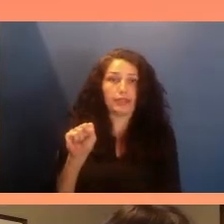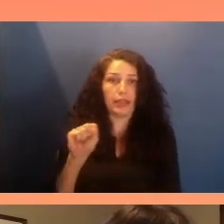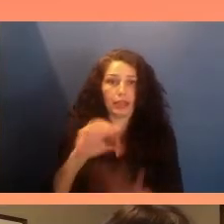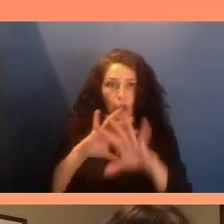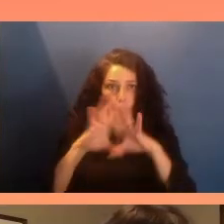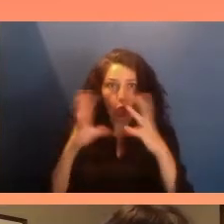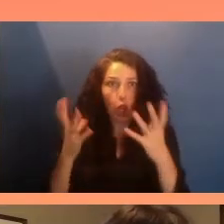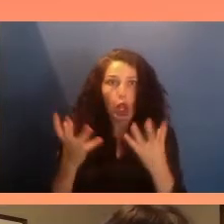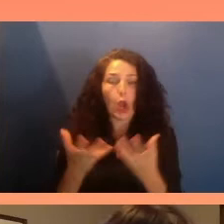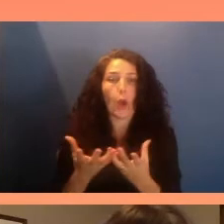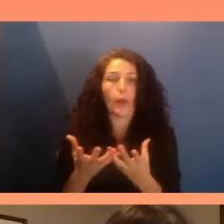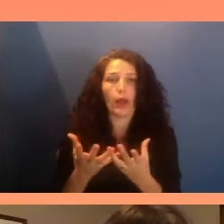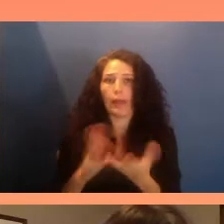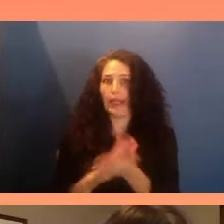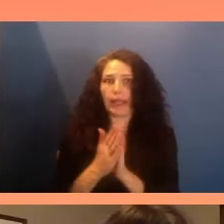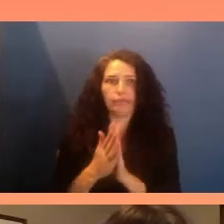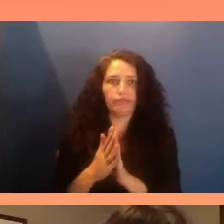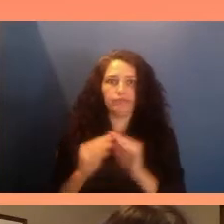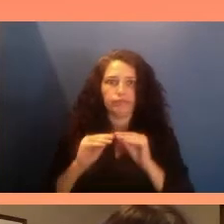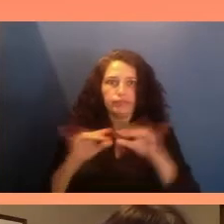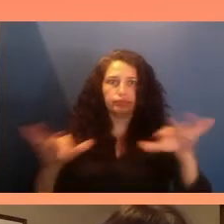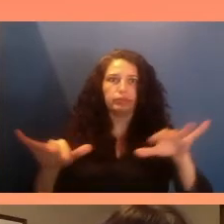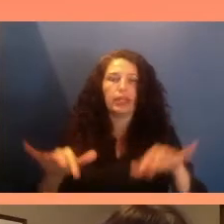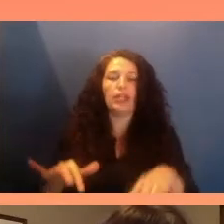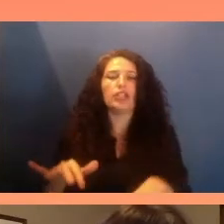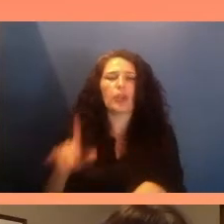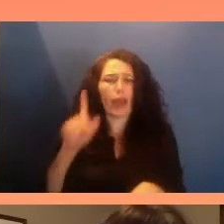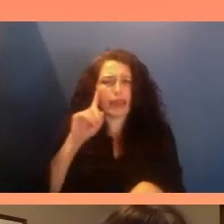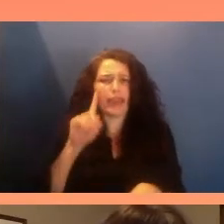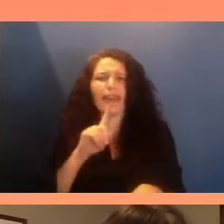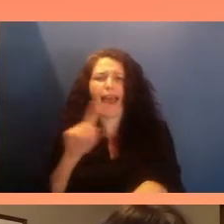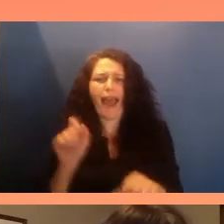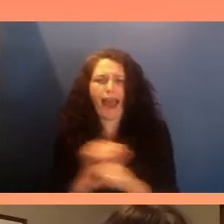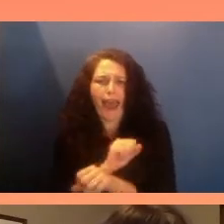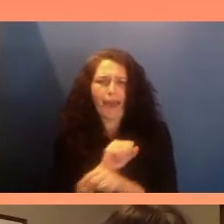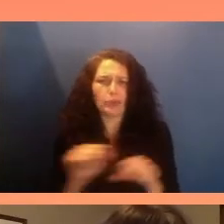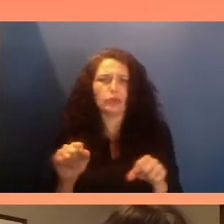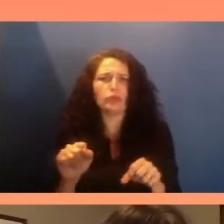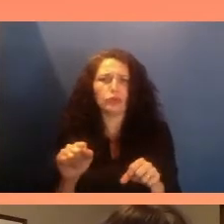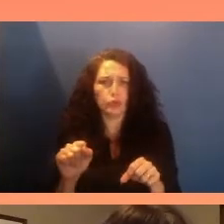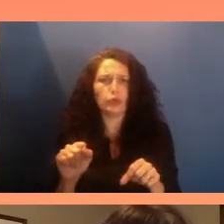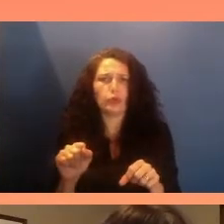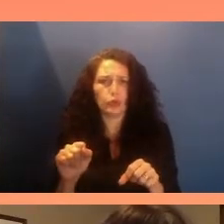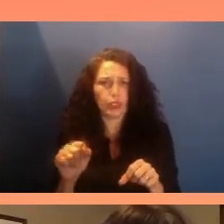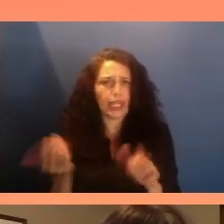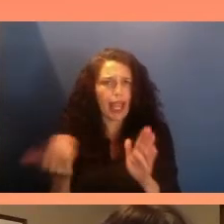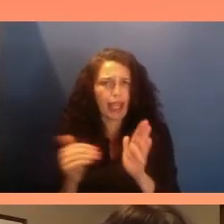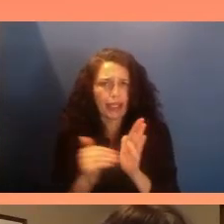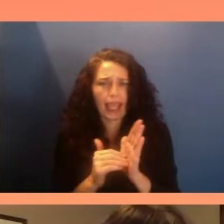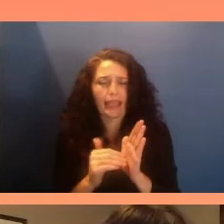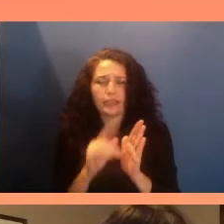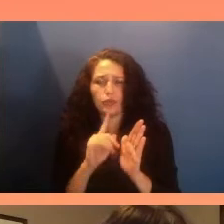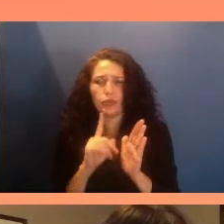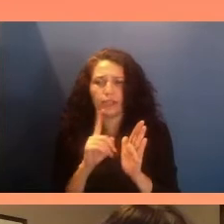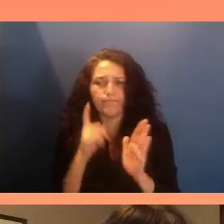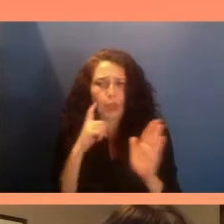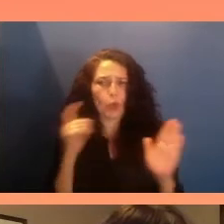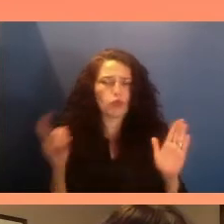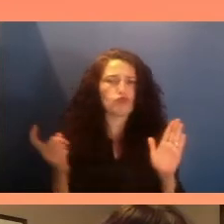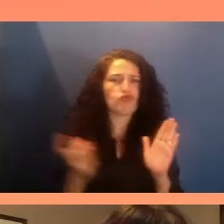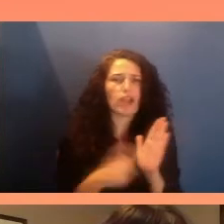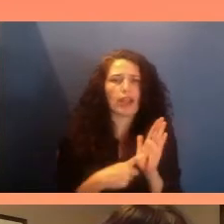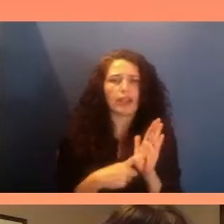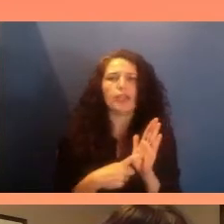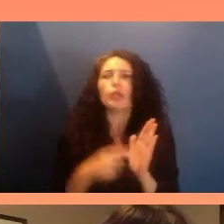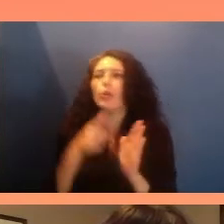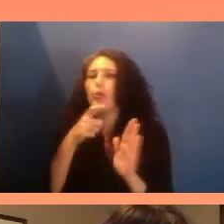went globally viral. So I think there is absolutely, it's about recognizing your audience